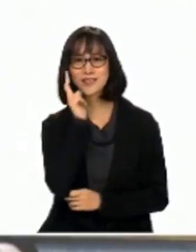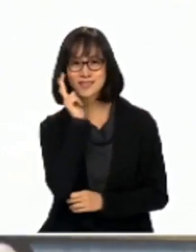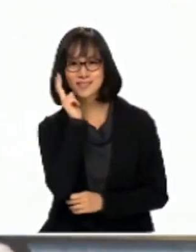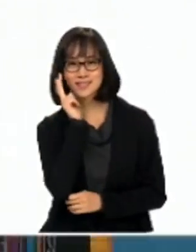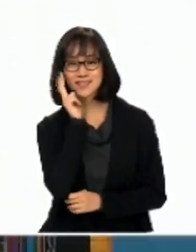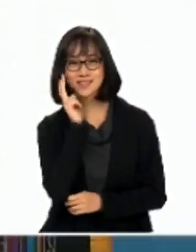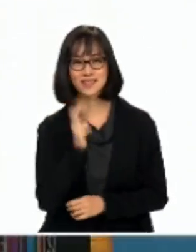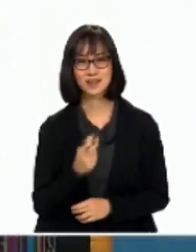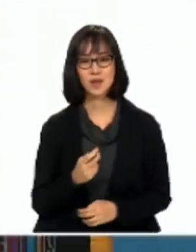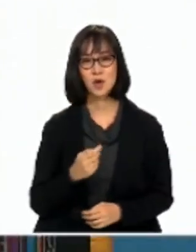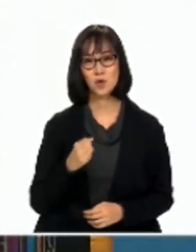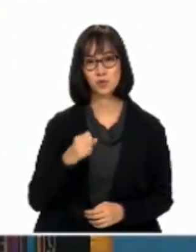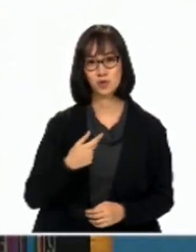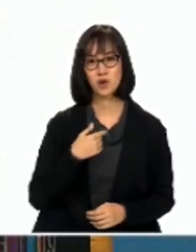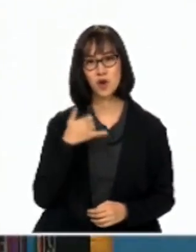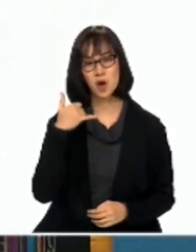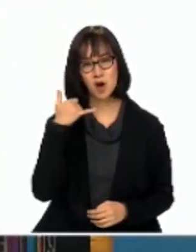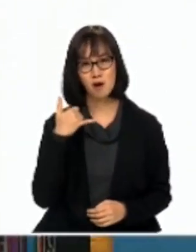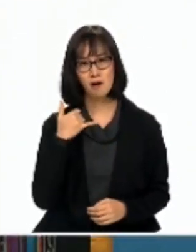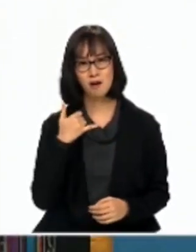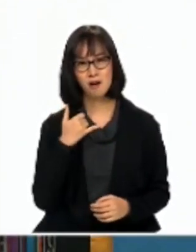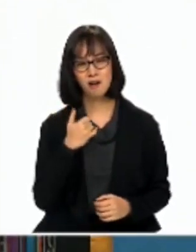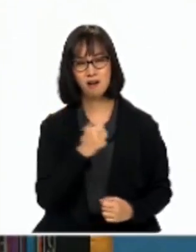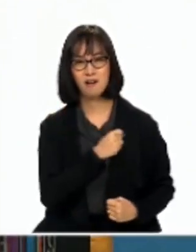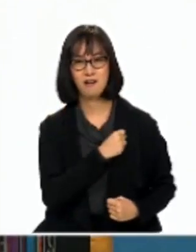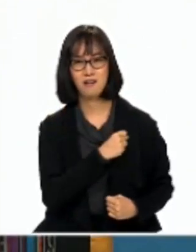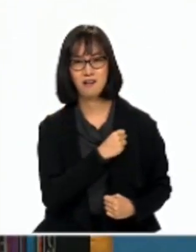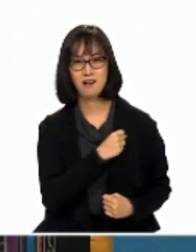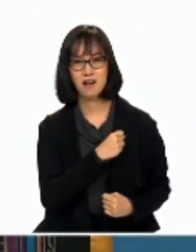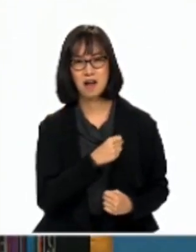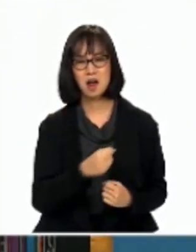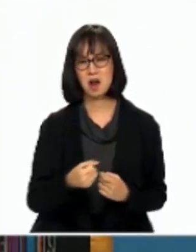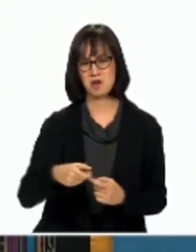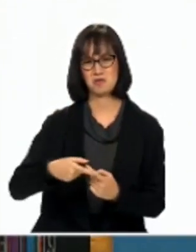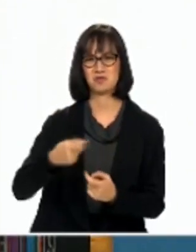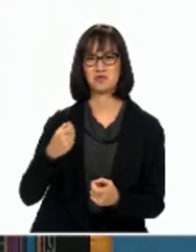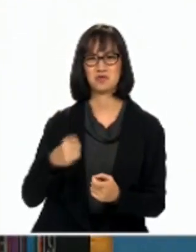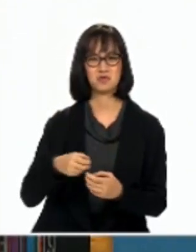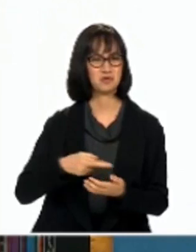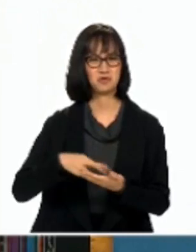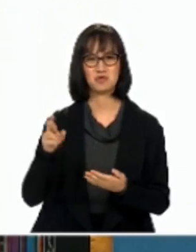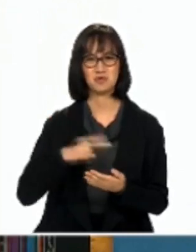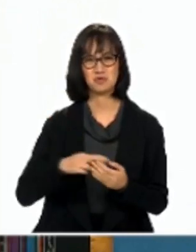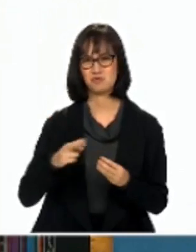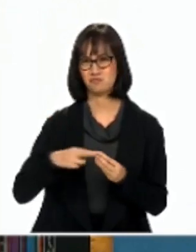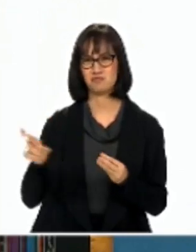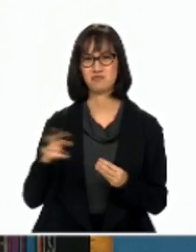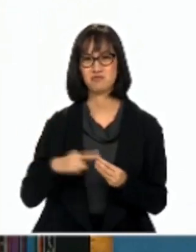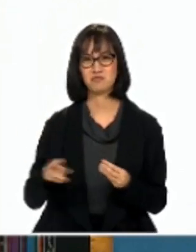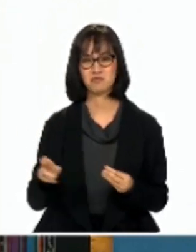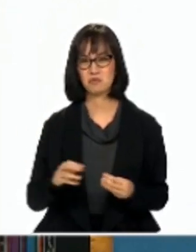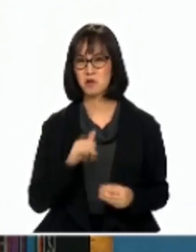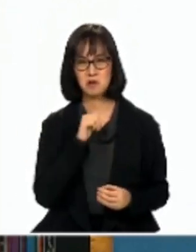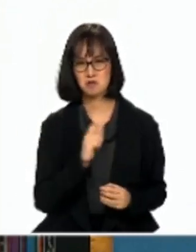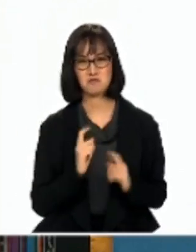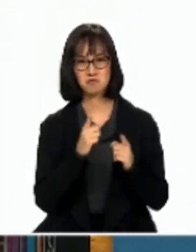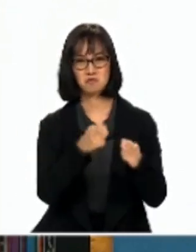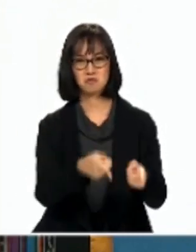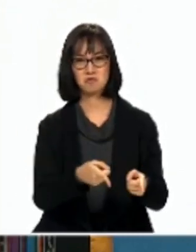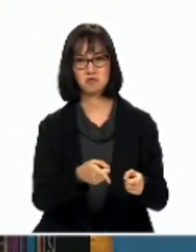called the military and the police, remove the buntings. I am not going there. No need to really